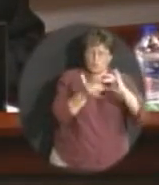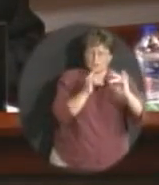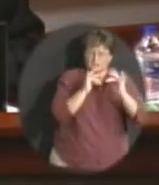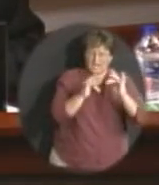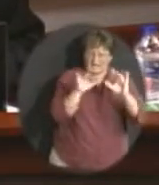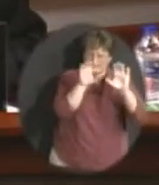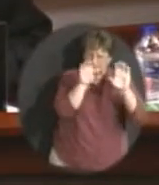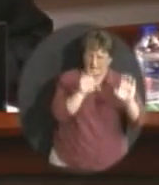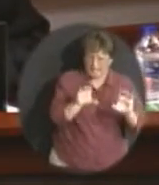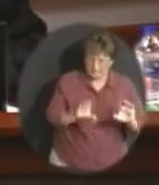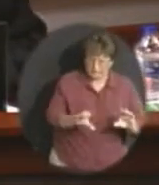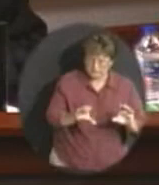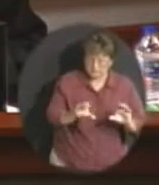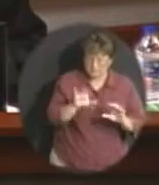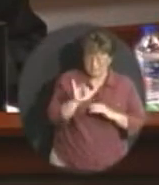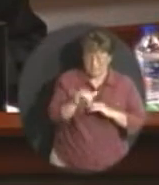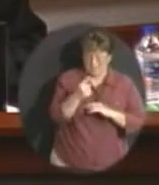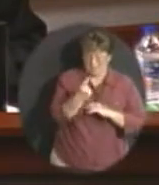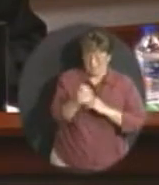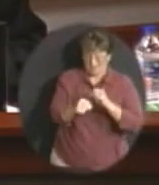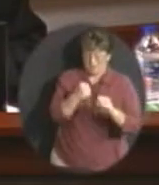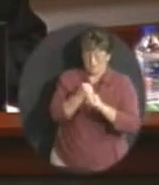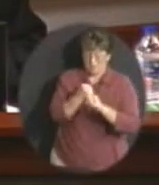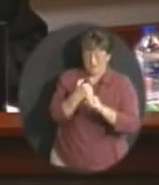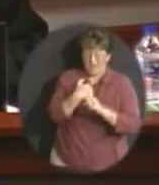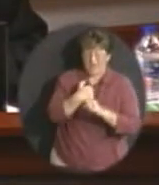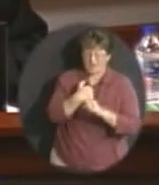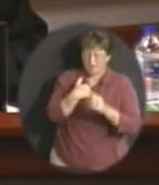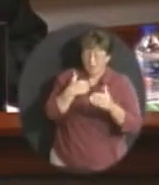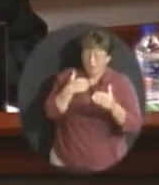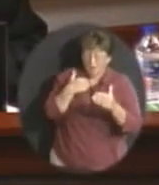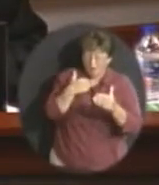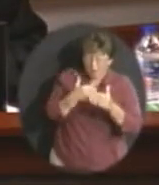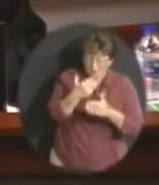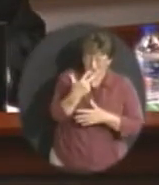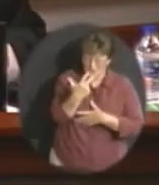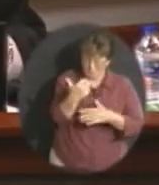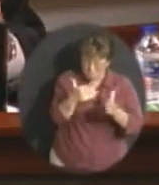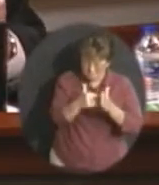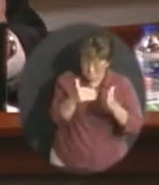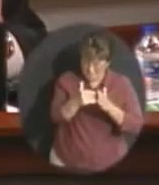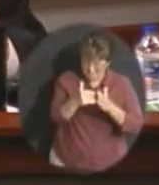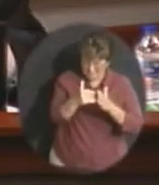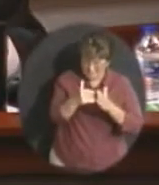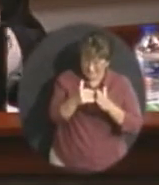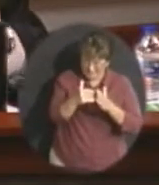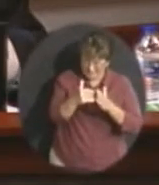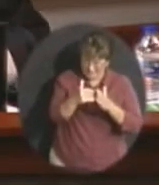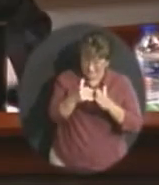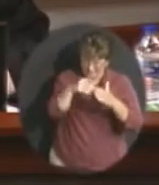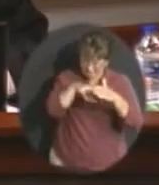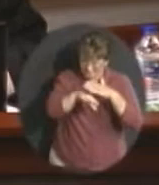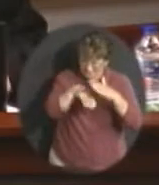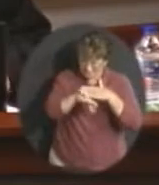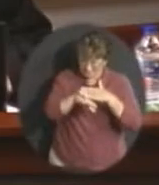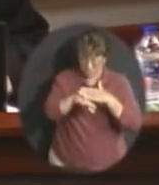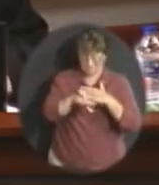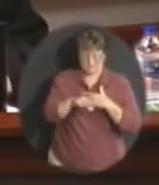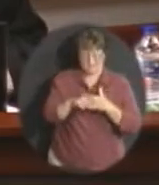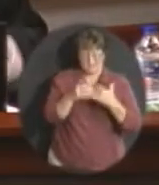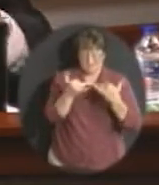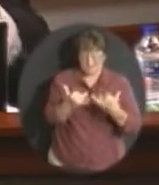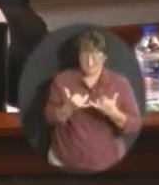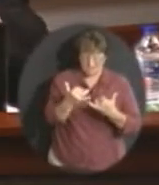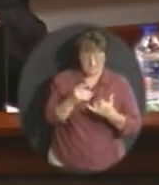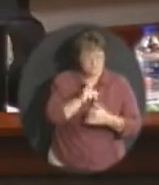And in that 1 year, we've had almost 3 million visitors. Which is great. I mean, that's in today's age, that's the way a lot of our